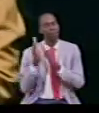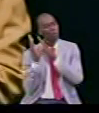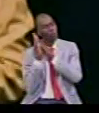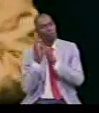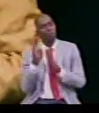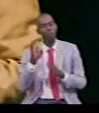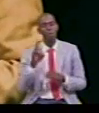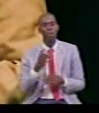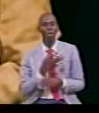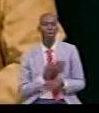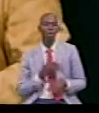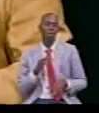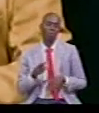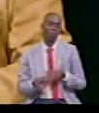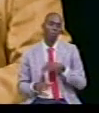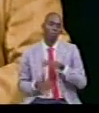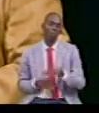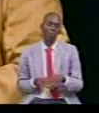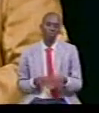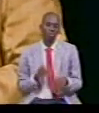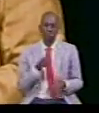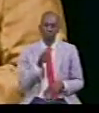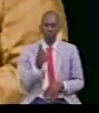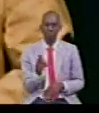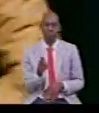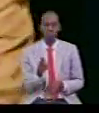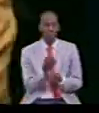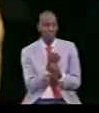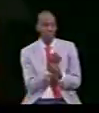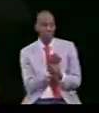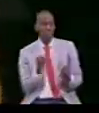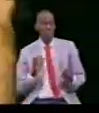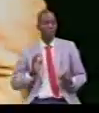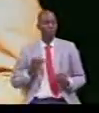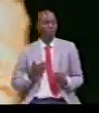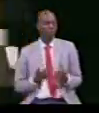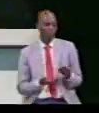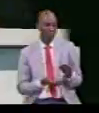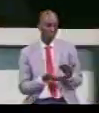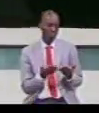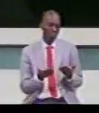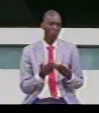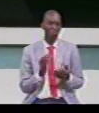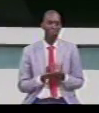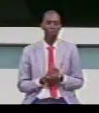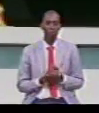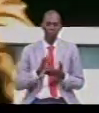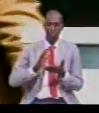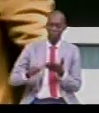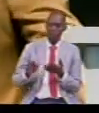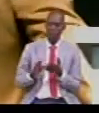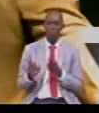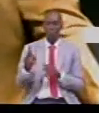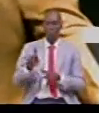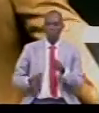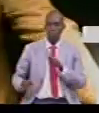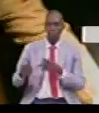said, saving souls, easy. Forgiving people, sinners,